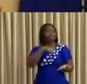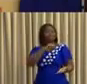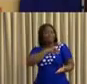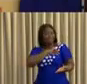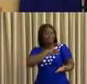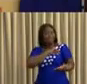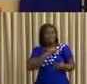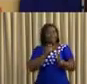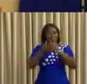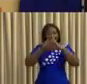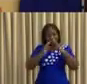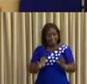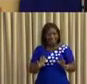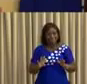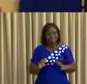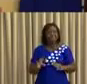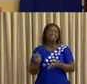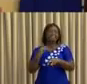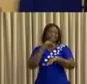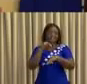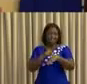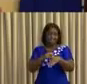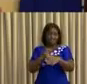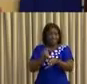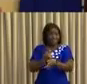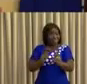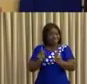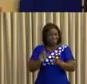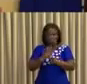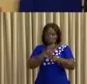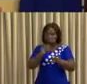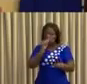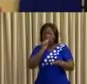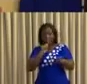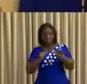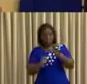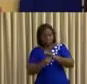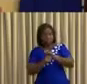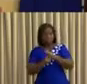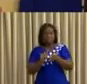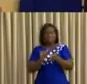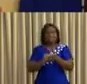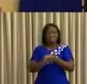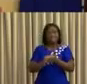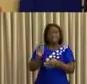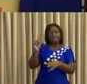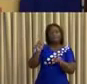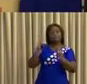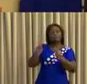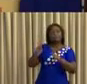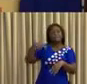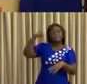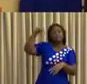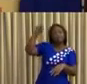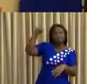nation. Fellow Ghanaians, it is no secret that our neighbor to the north, Burkina